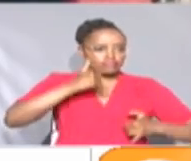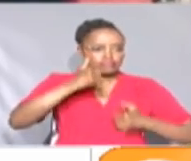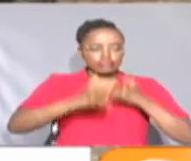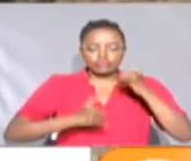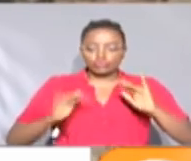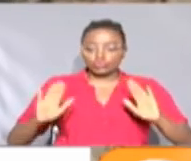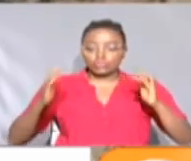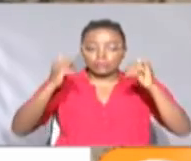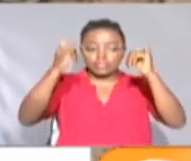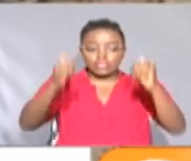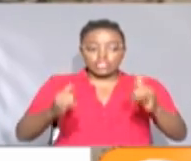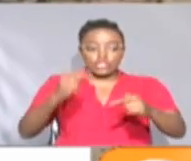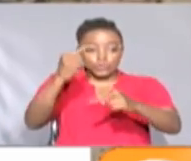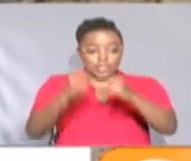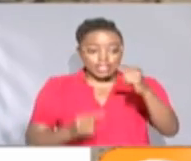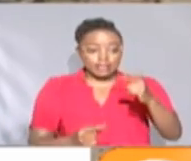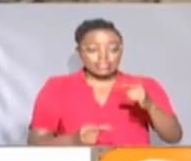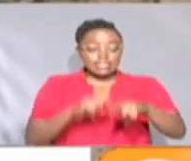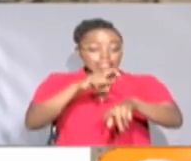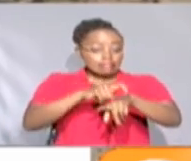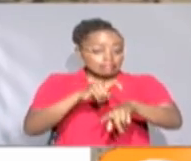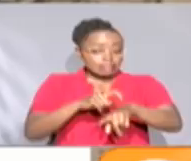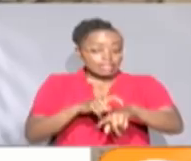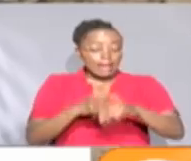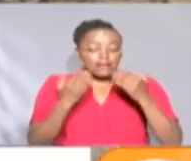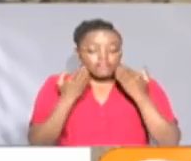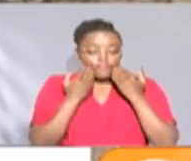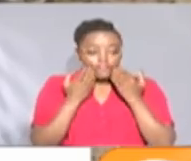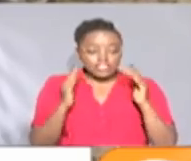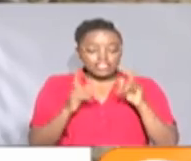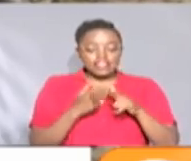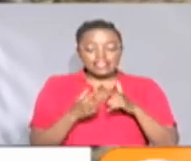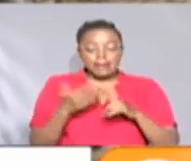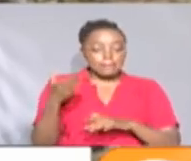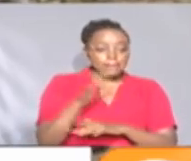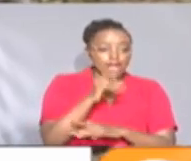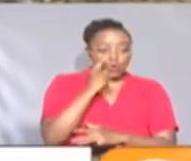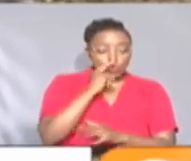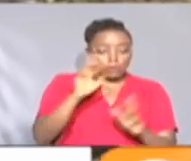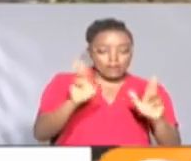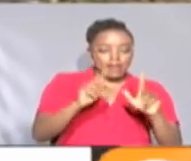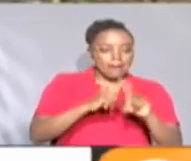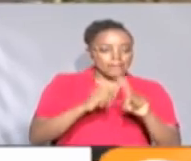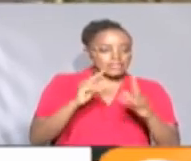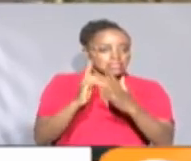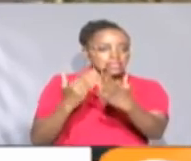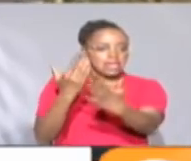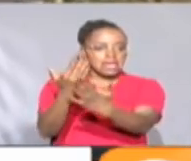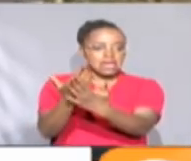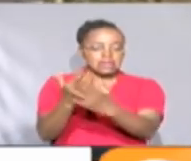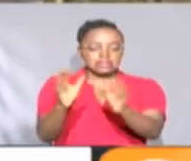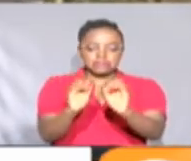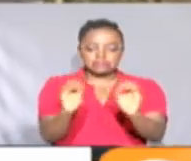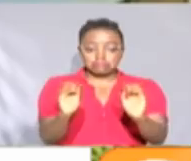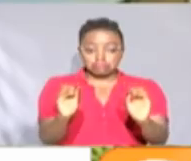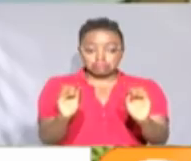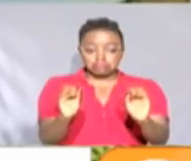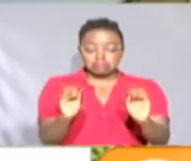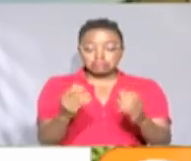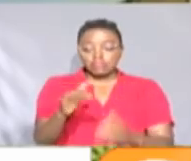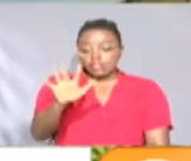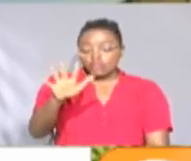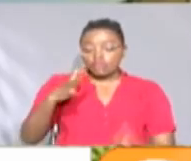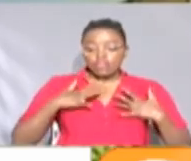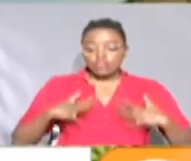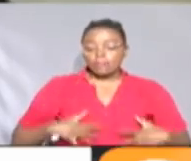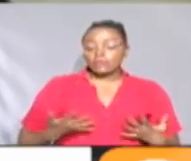year. And when the night was done, they took the road back home, but they didn't reach. Instead, five bodies